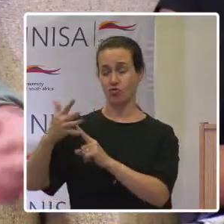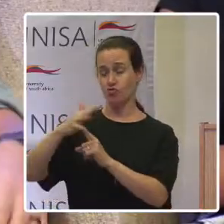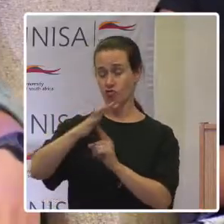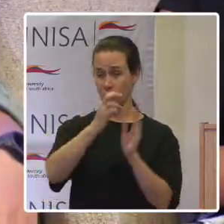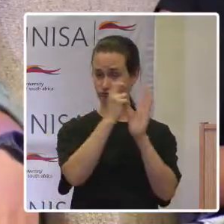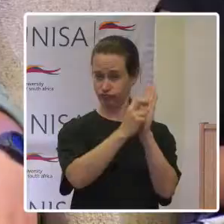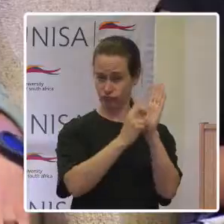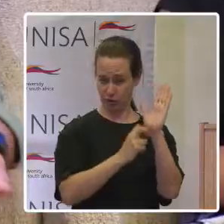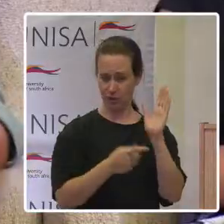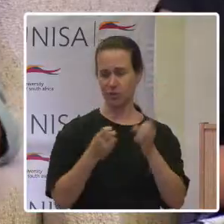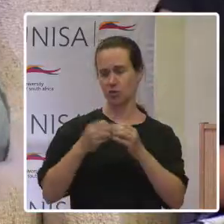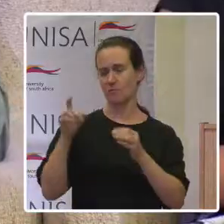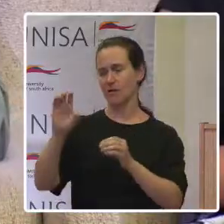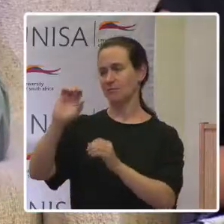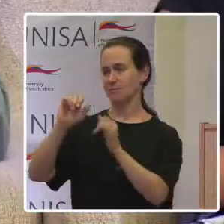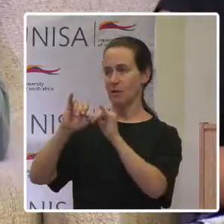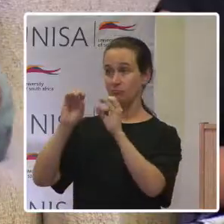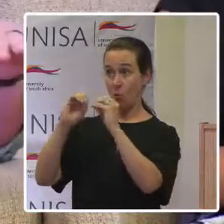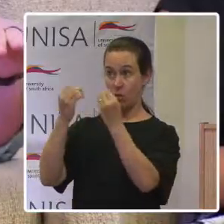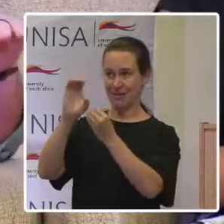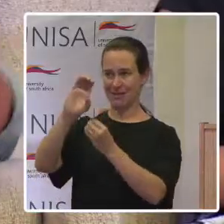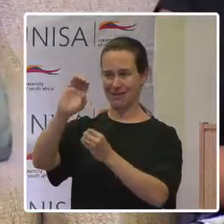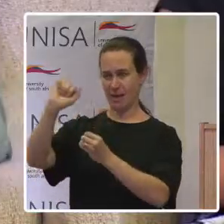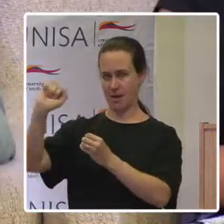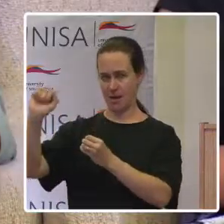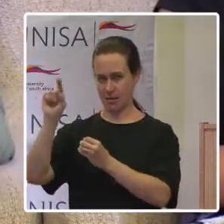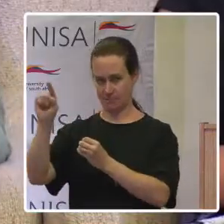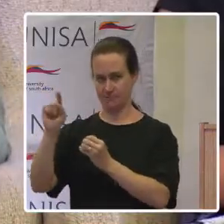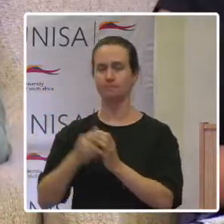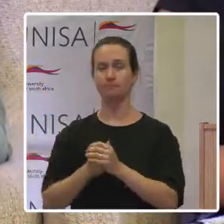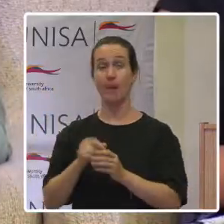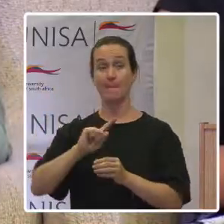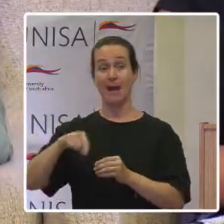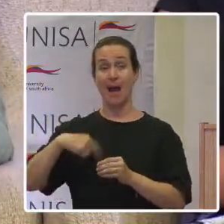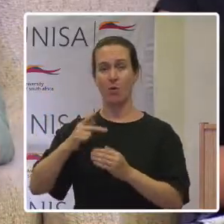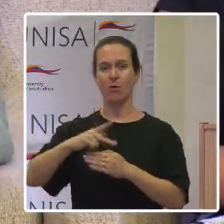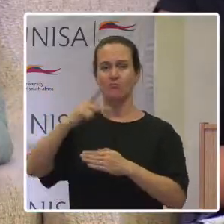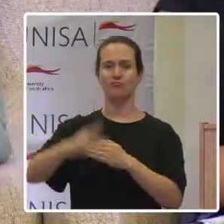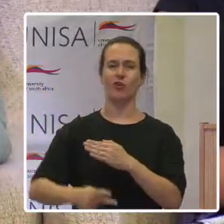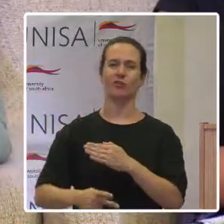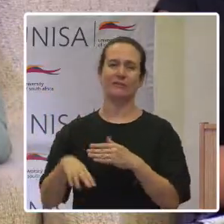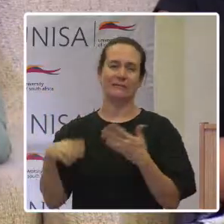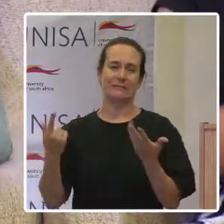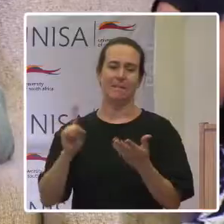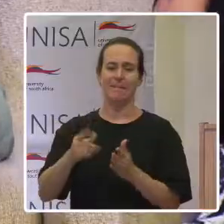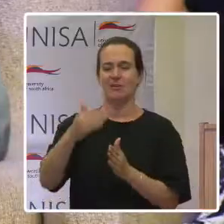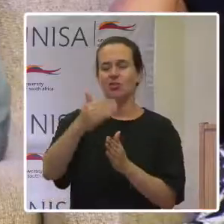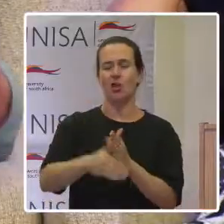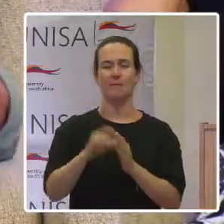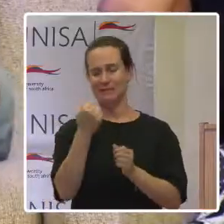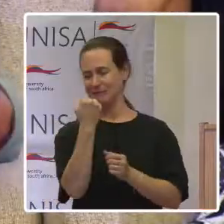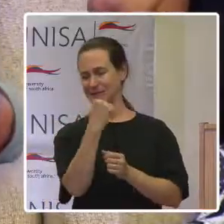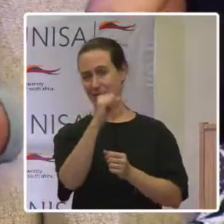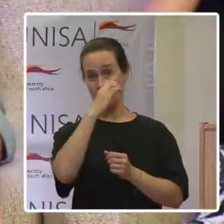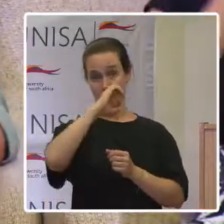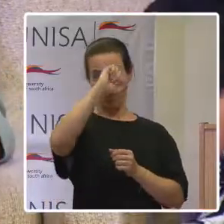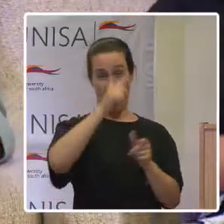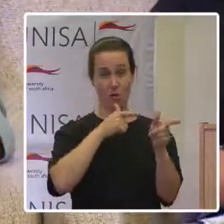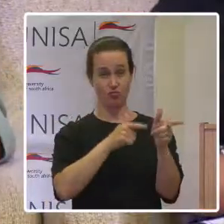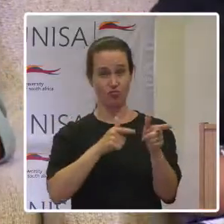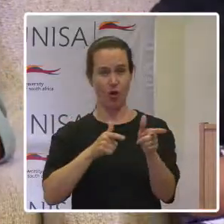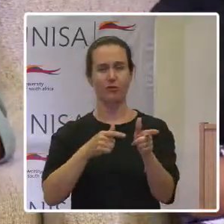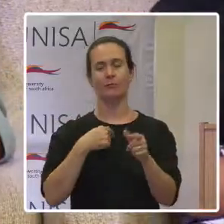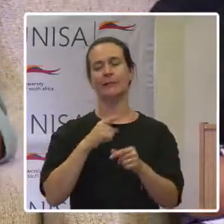by the CAA. Unfortunately, our project needed to stop with the anti-rhino poaching due to the